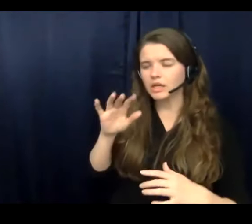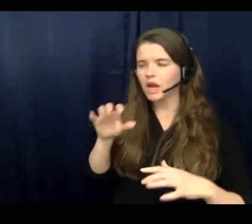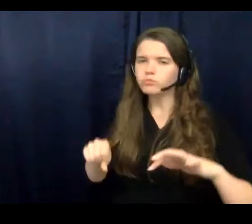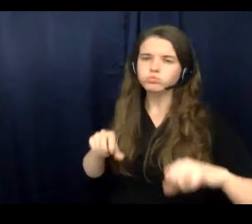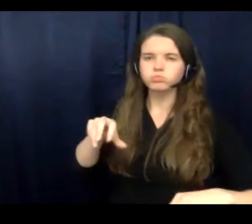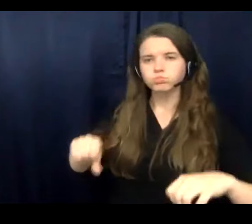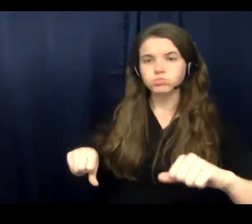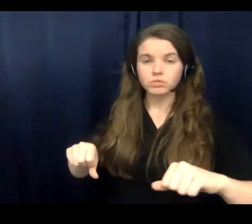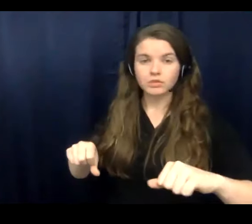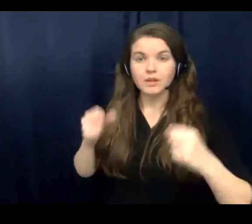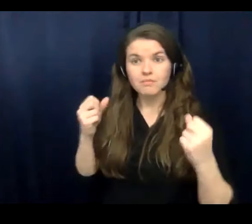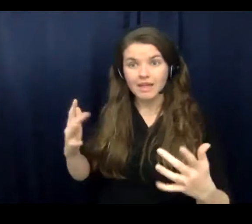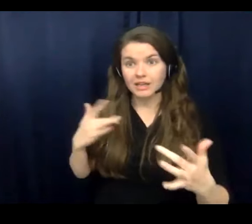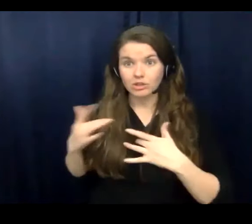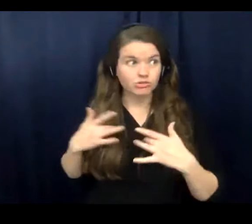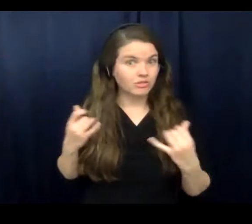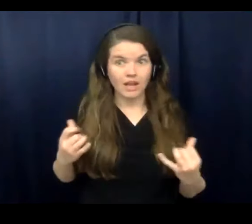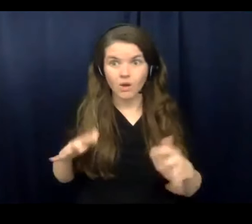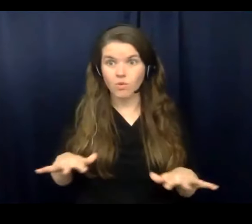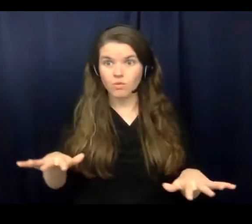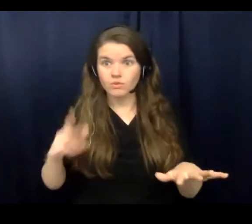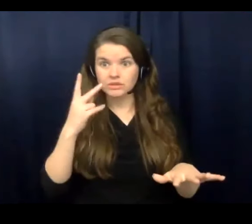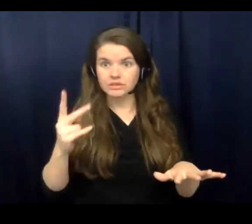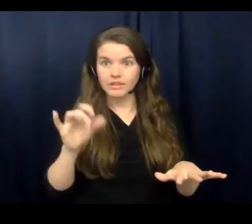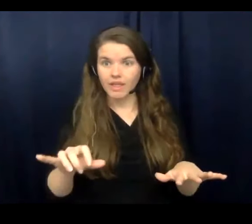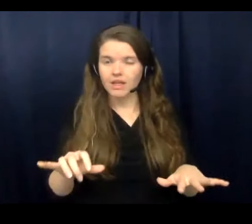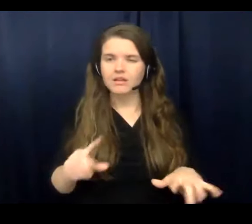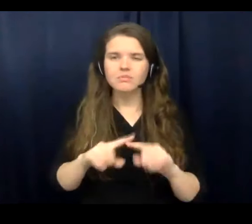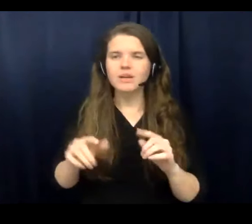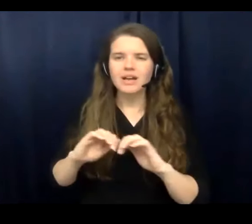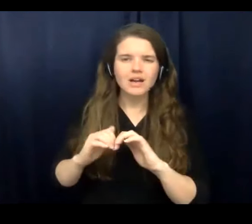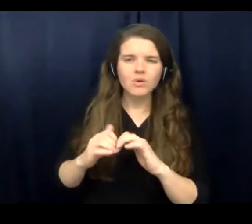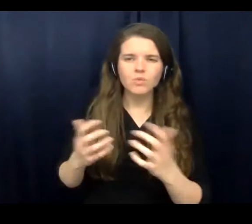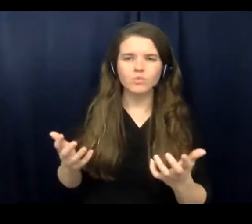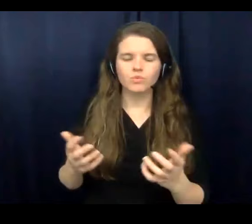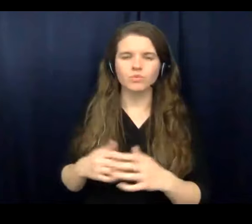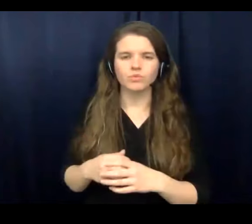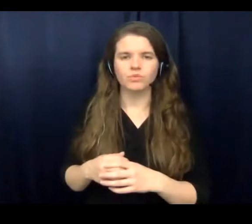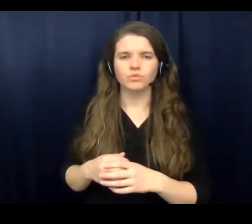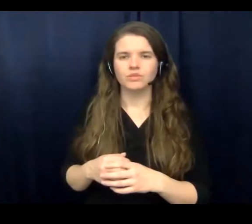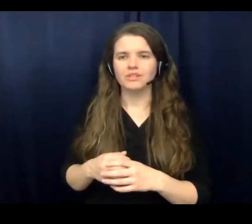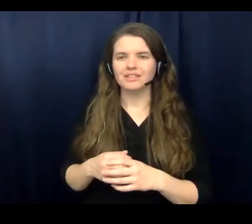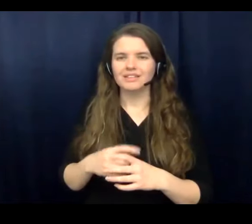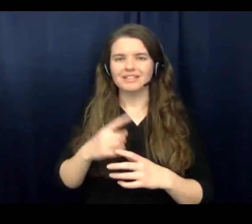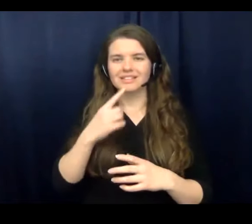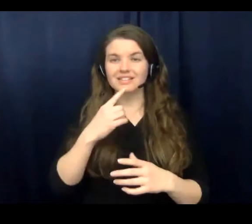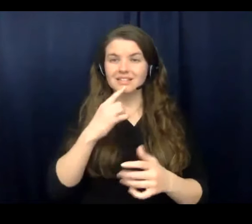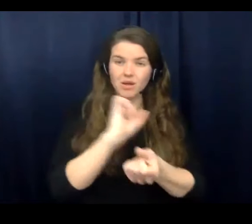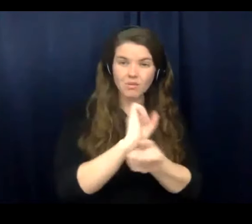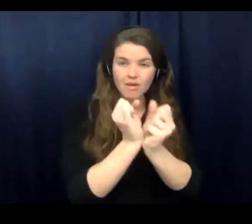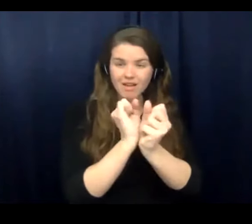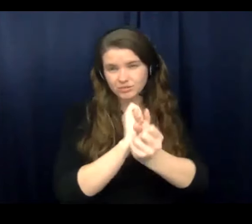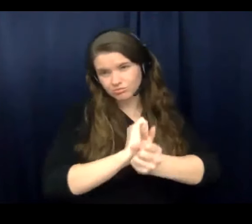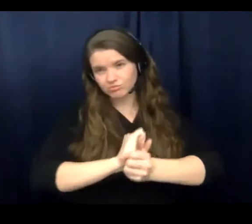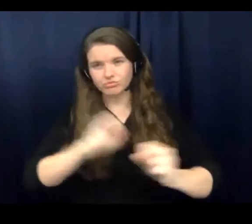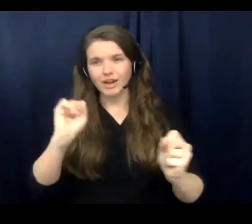are concerned about that even today. But what's the method? It says here, let us break their bands and cast away their cords.